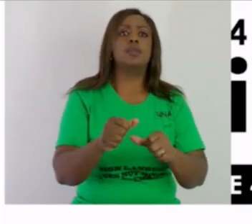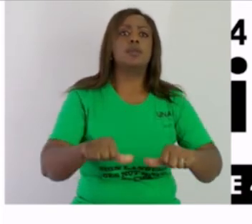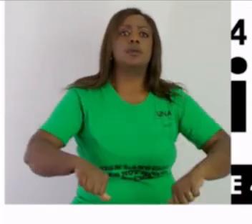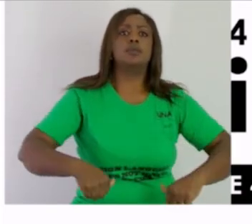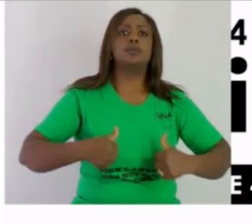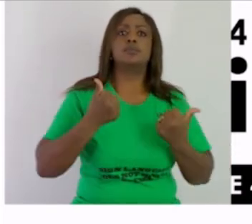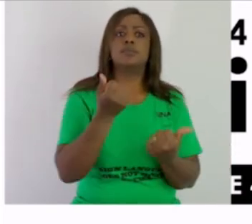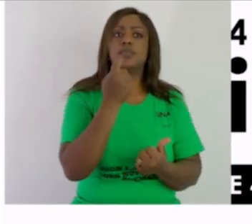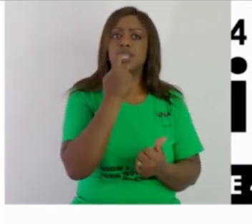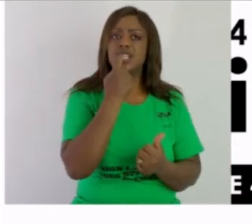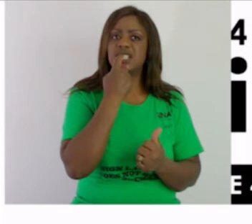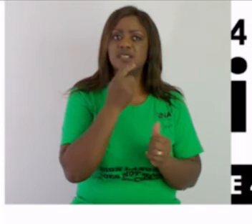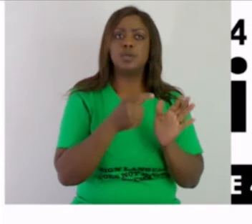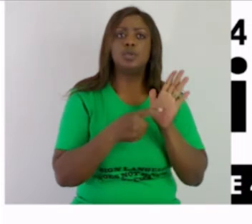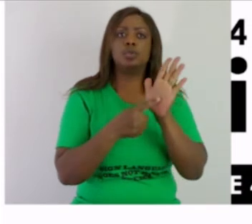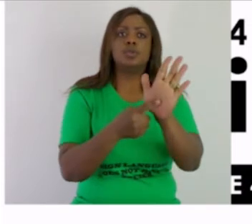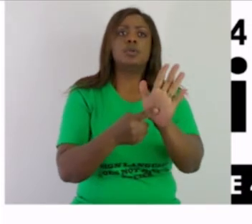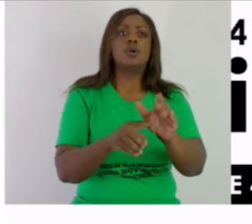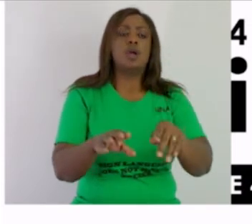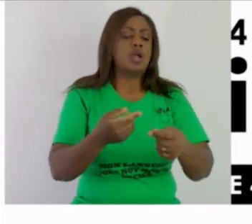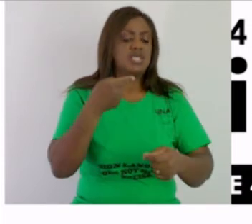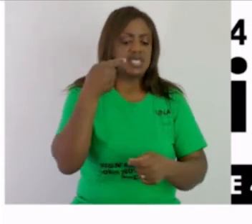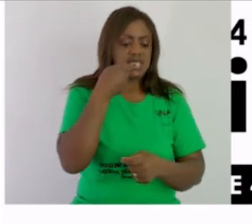Demonstrate the correct teeth brushing techniques.